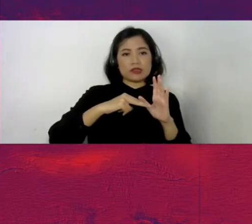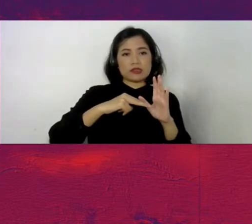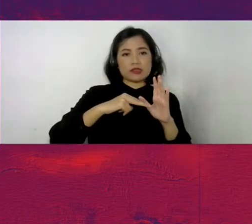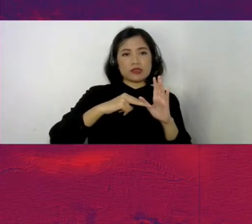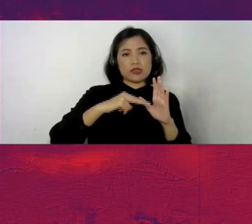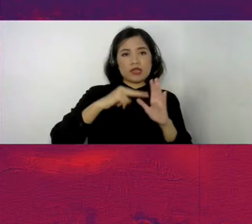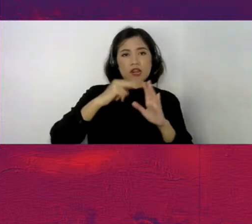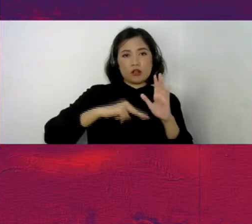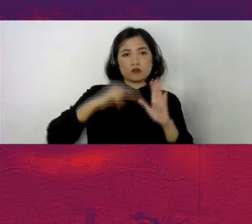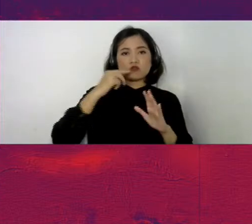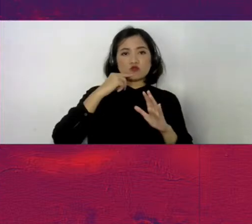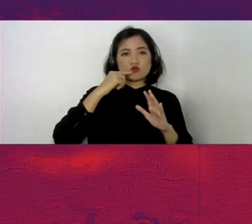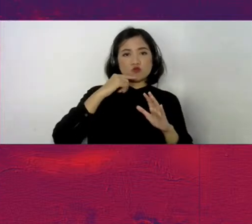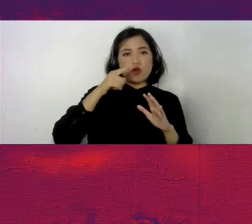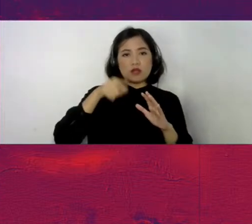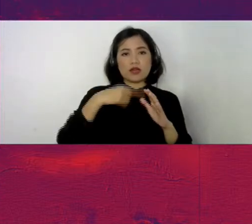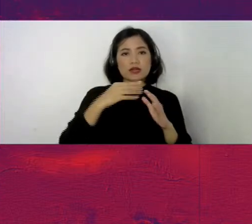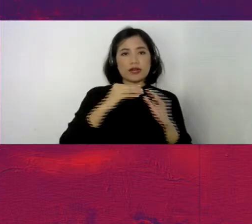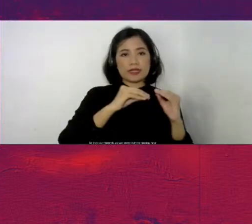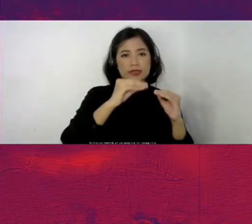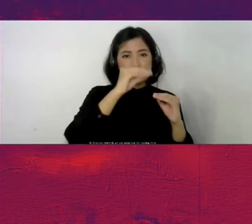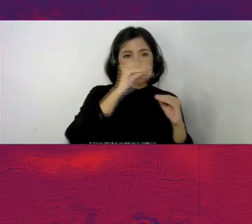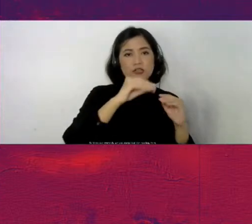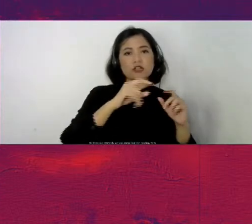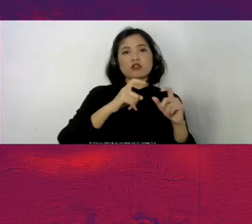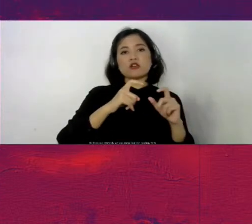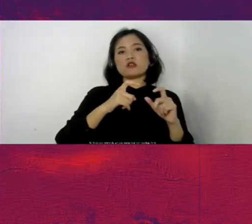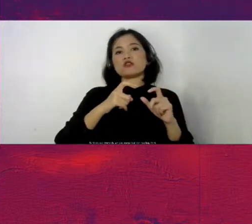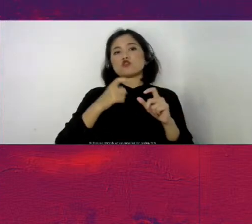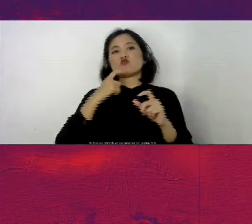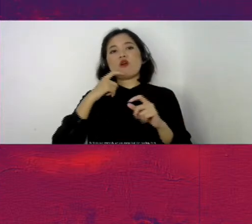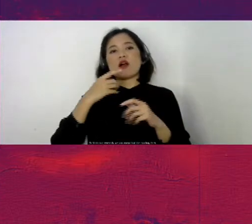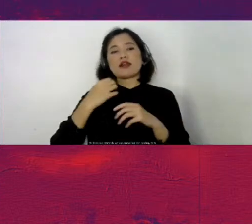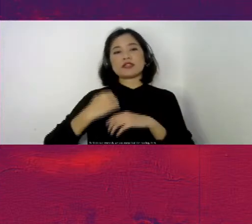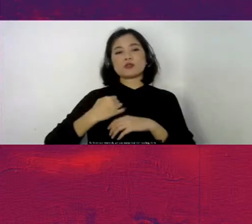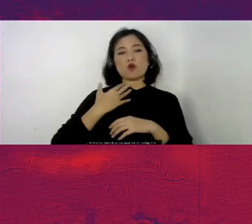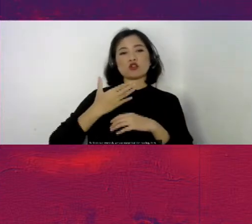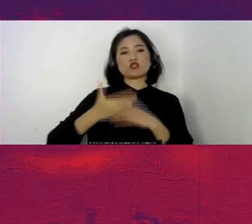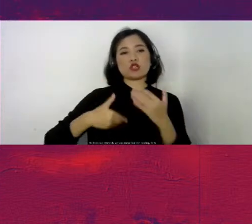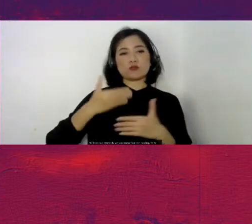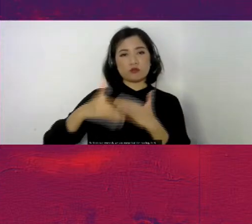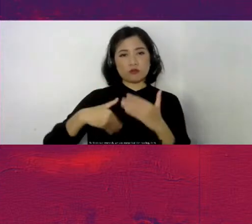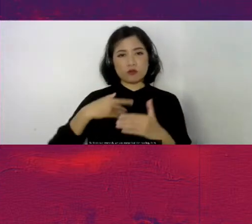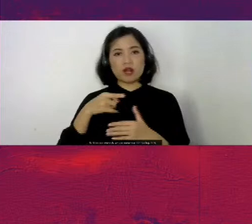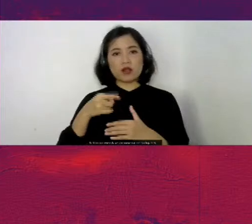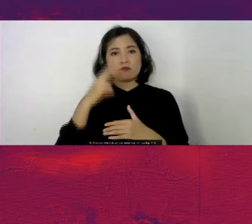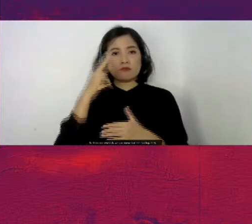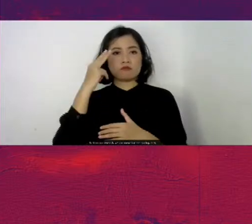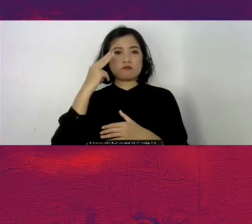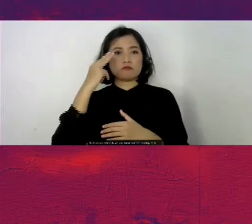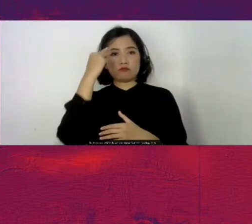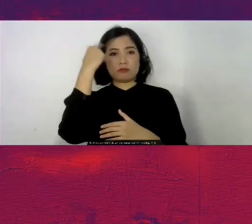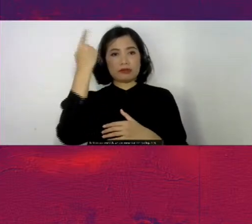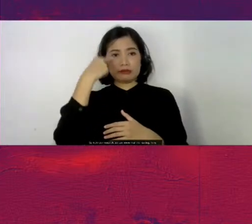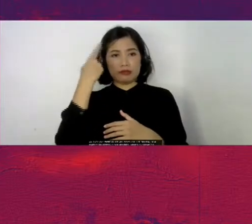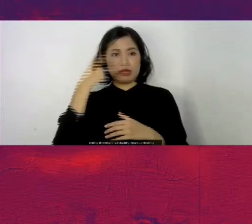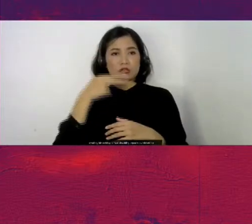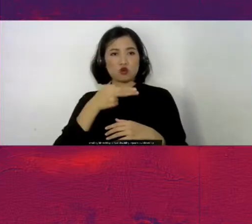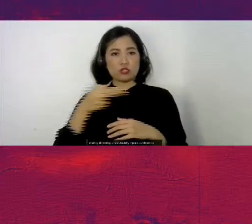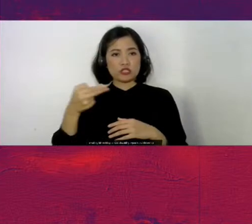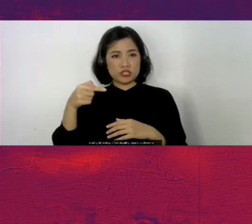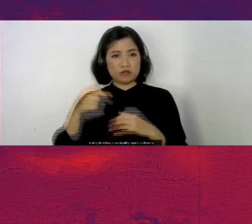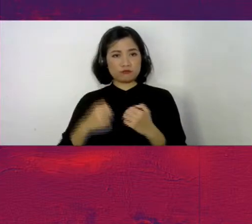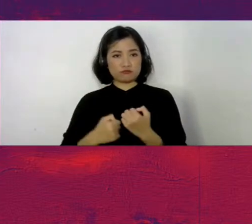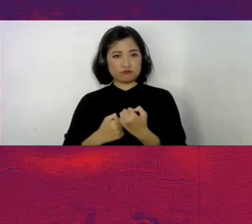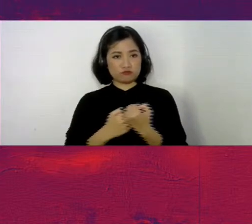sustainability reports published by Indonesian companies are low. Yeah, so it has a low readability, and we